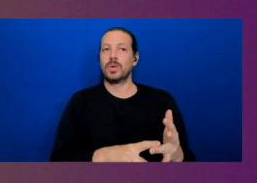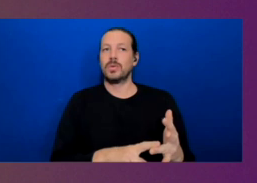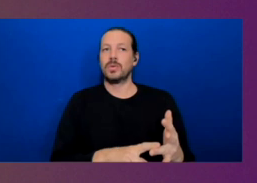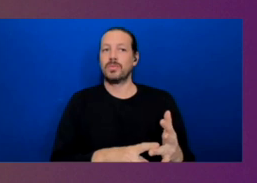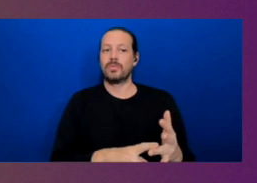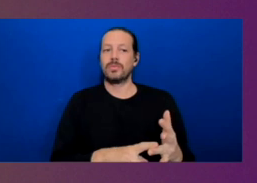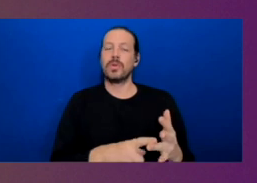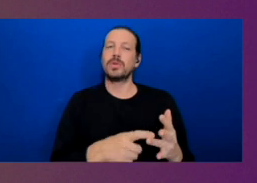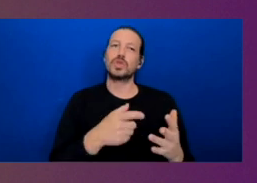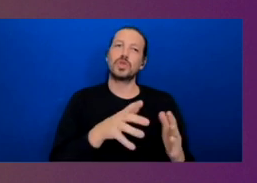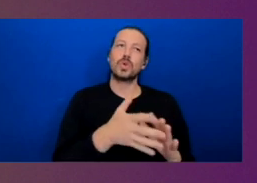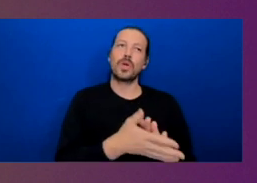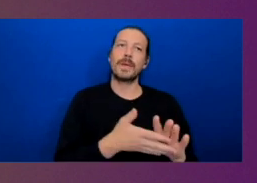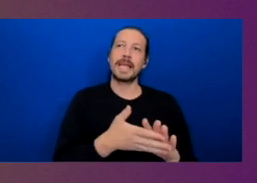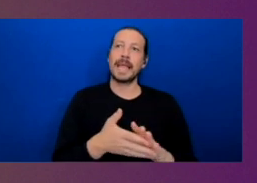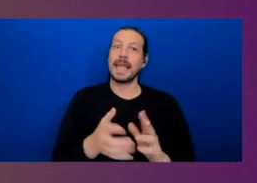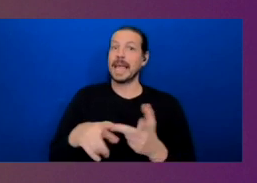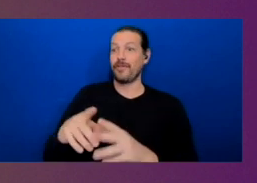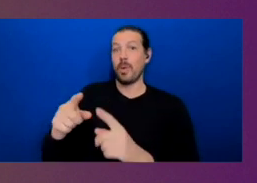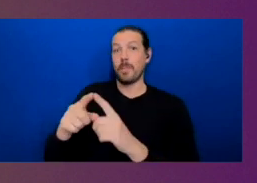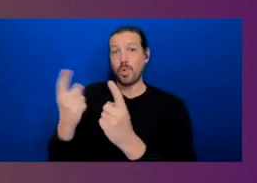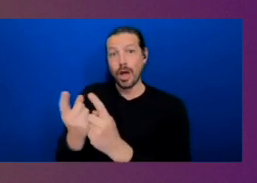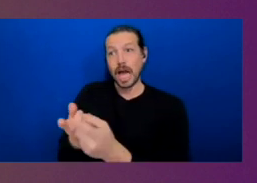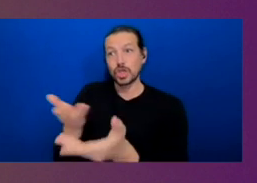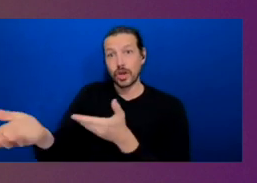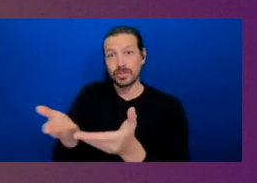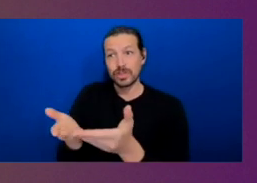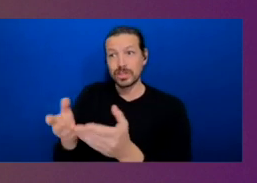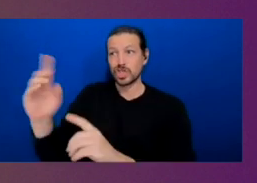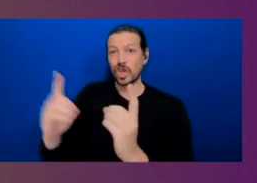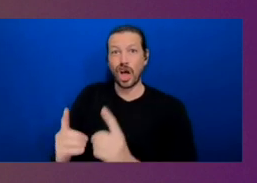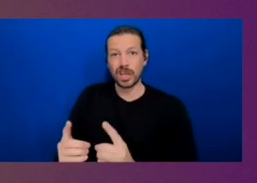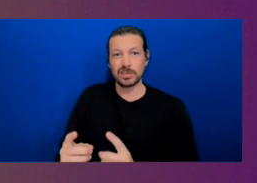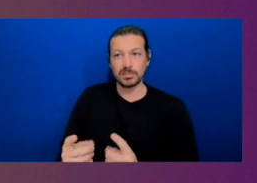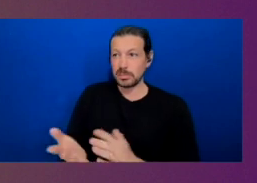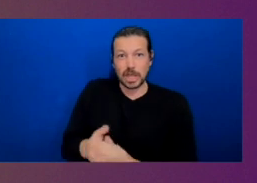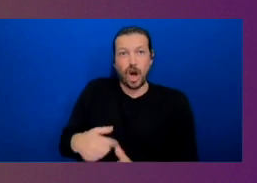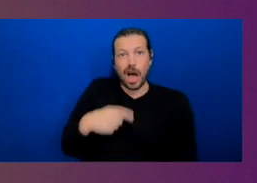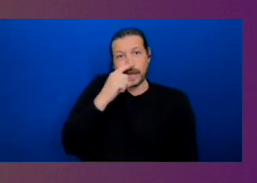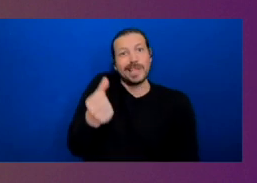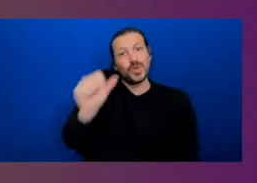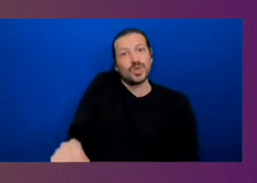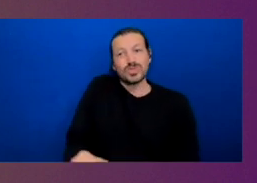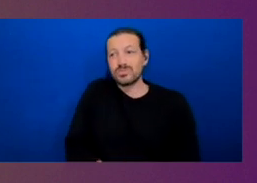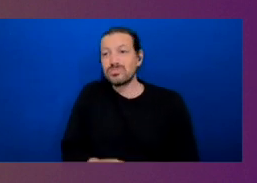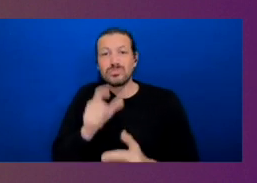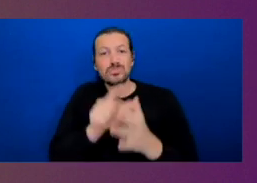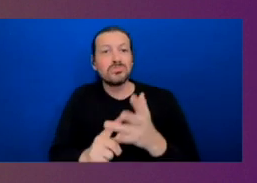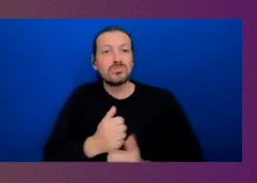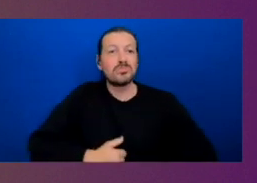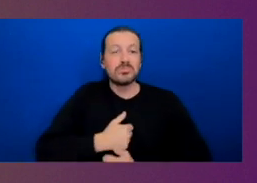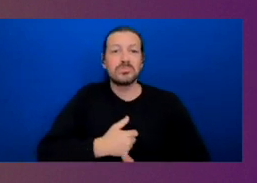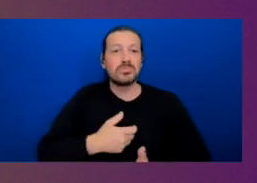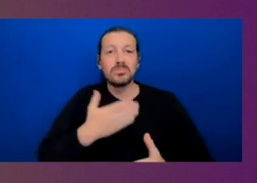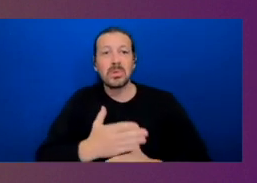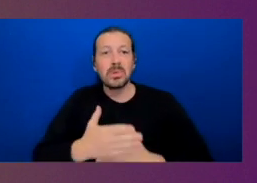product services are designed that I can use them, enjoy them, get the job done, do whatever it is I came to do, and not have